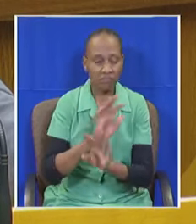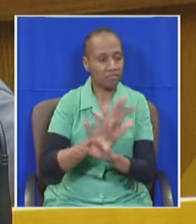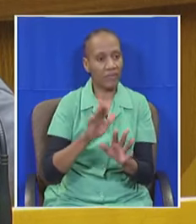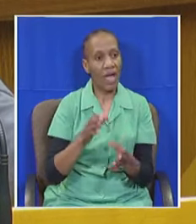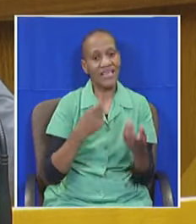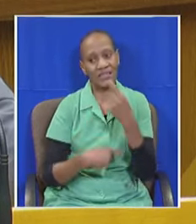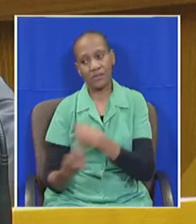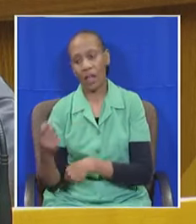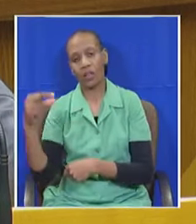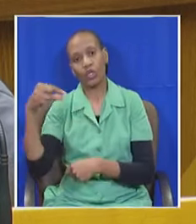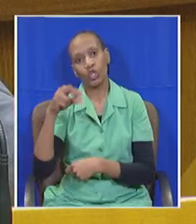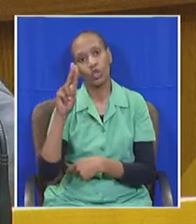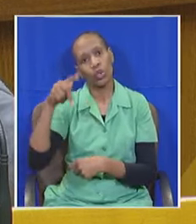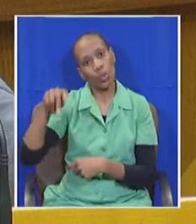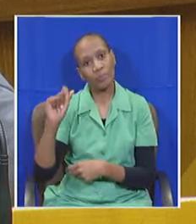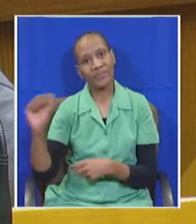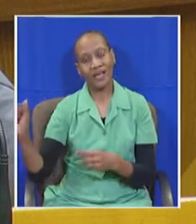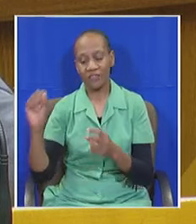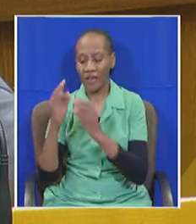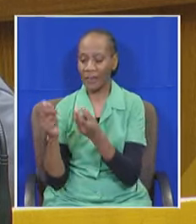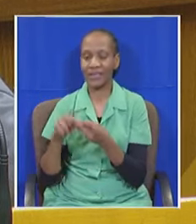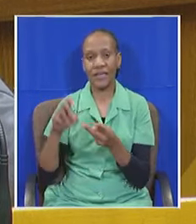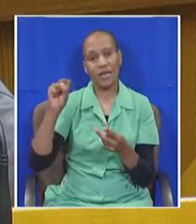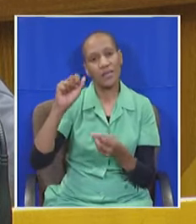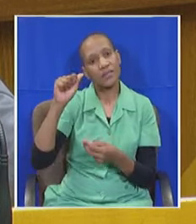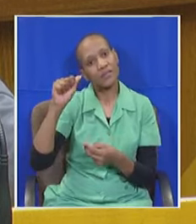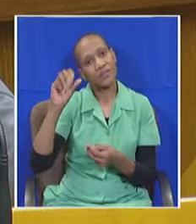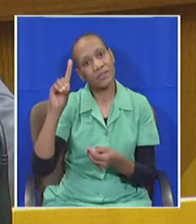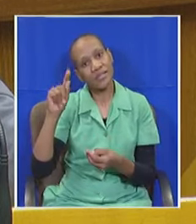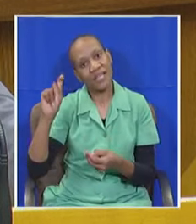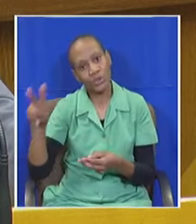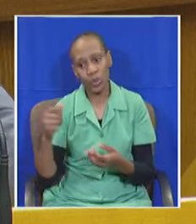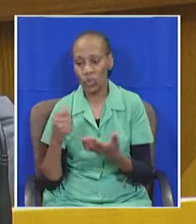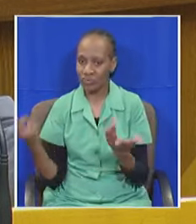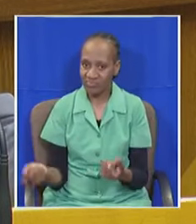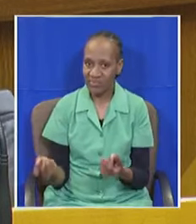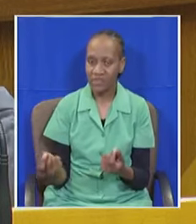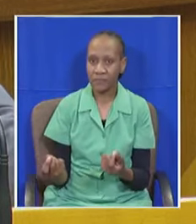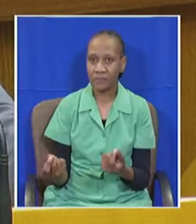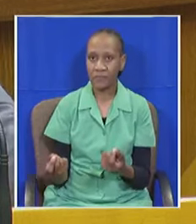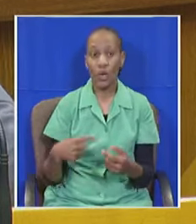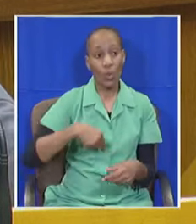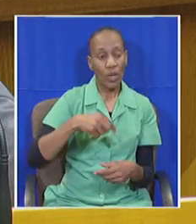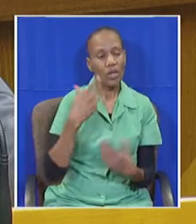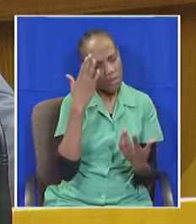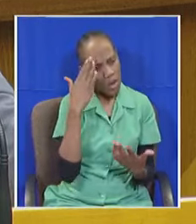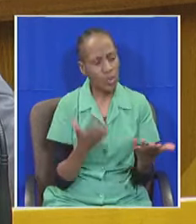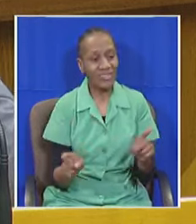SATU, and to patronage politics. For those naive enough to believe, even amongst your own